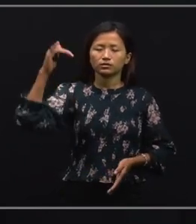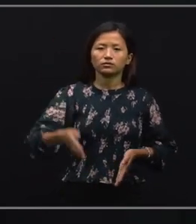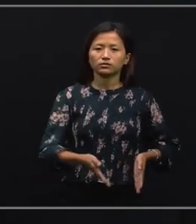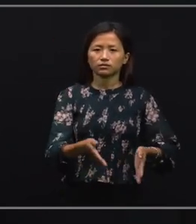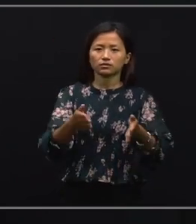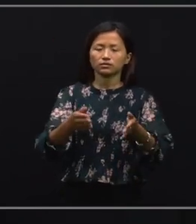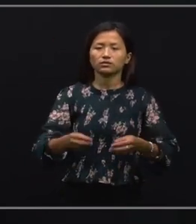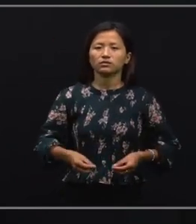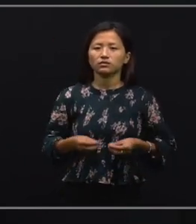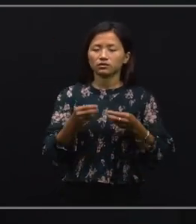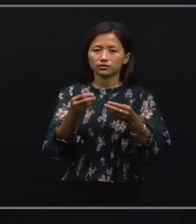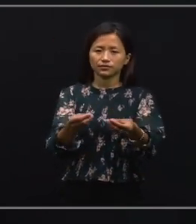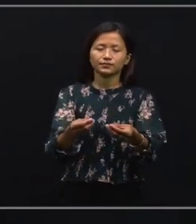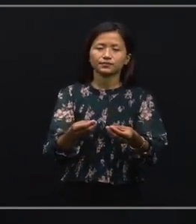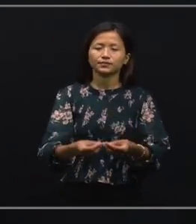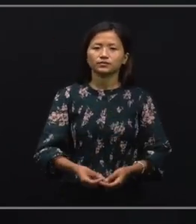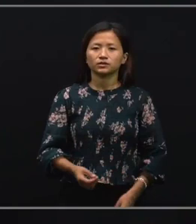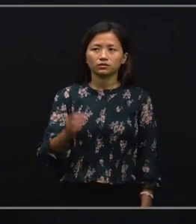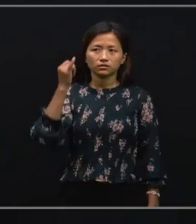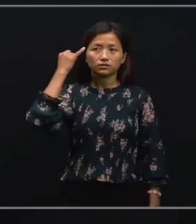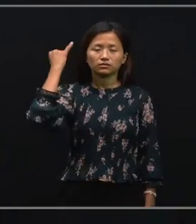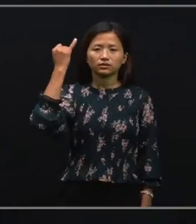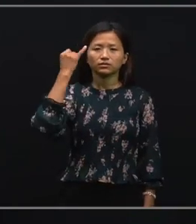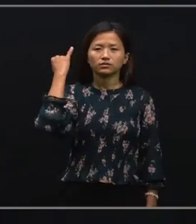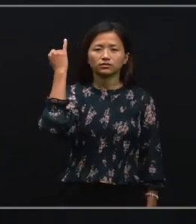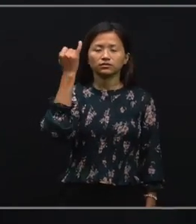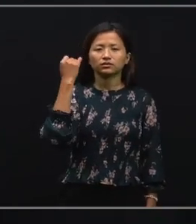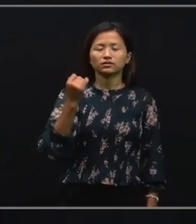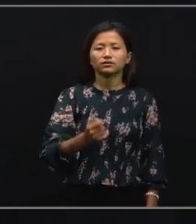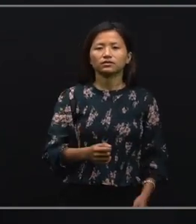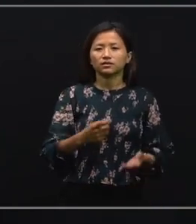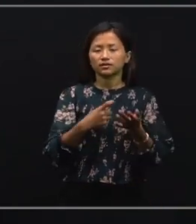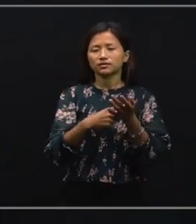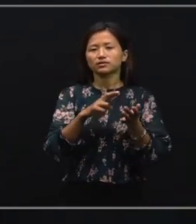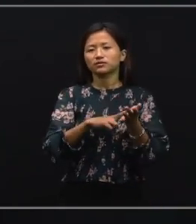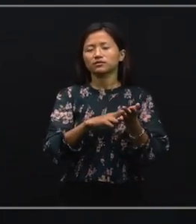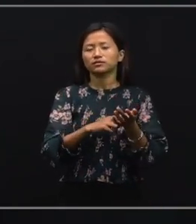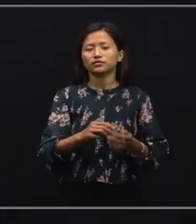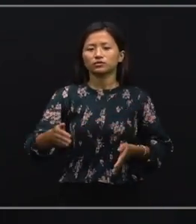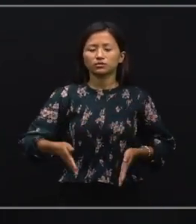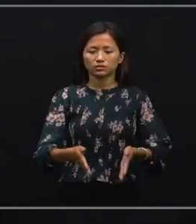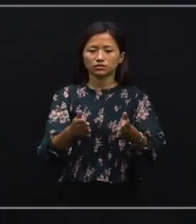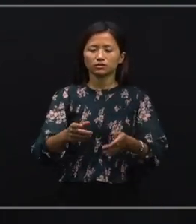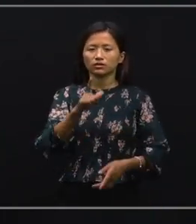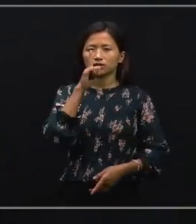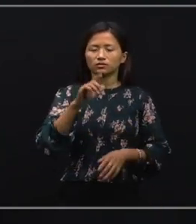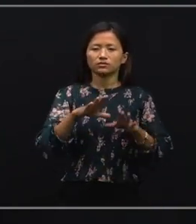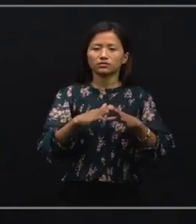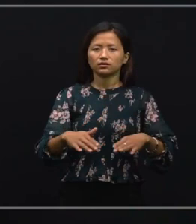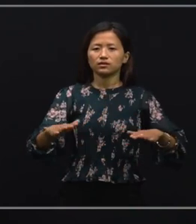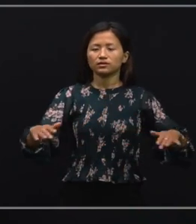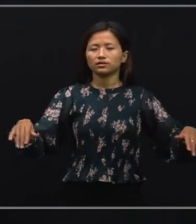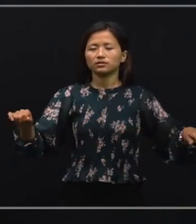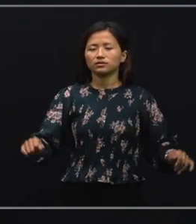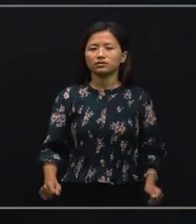so that he will give him a silver pound. You can imagine the necessity that he had to cross the lake. And just to cross the